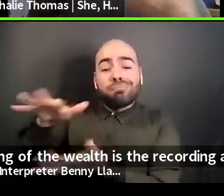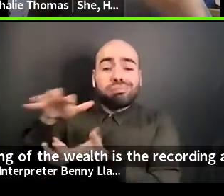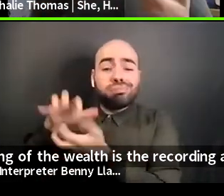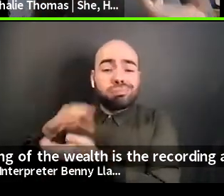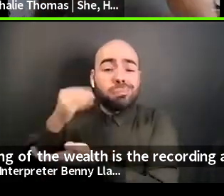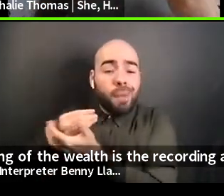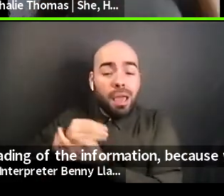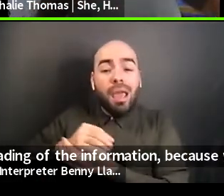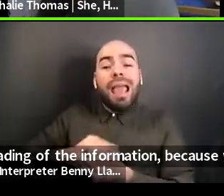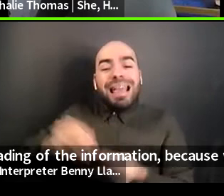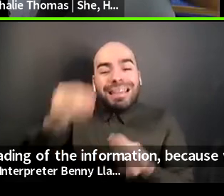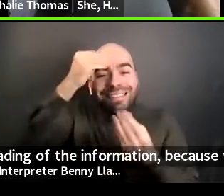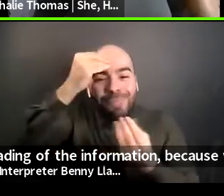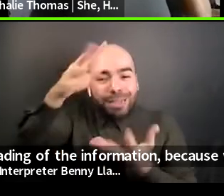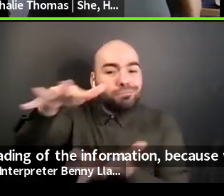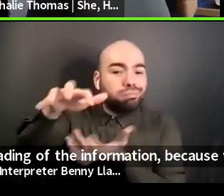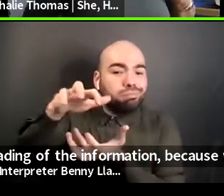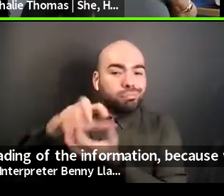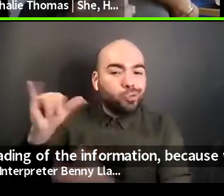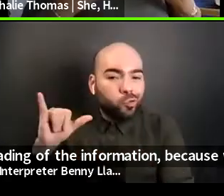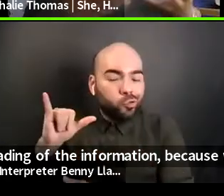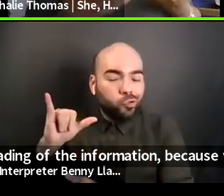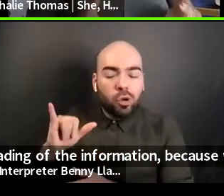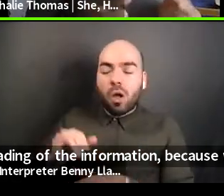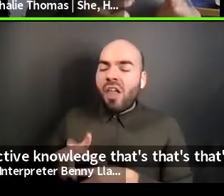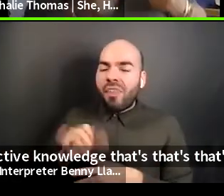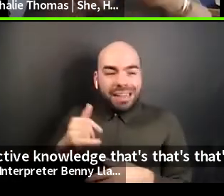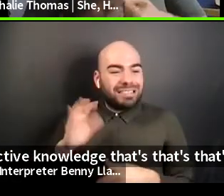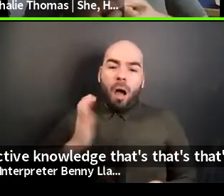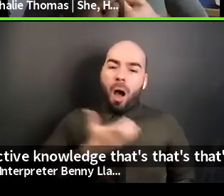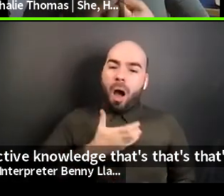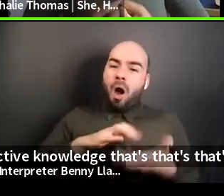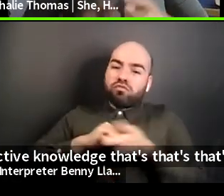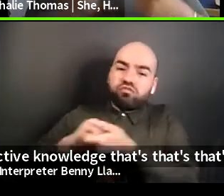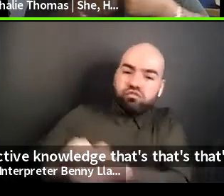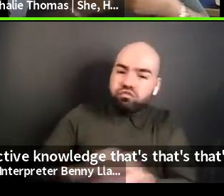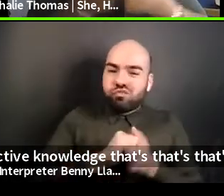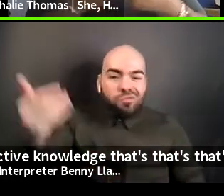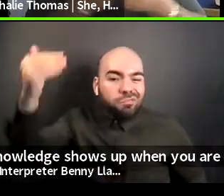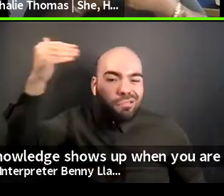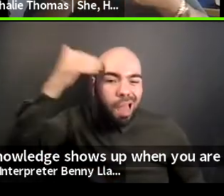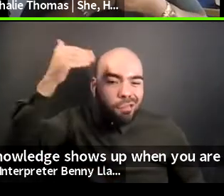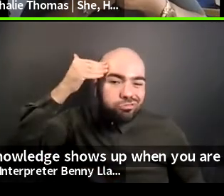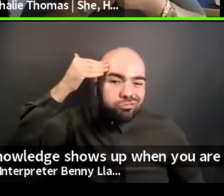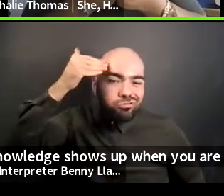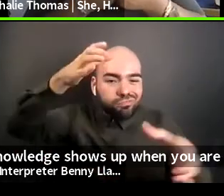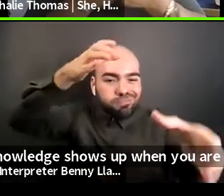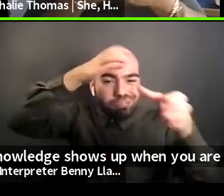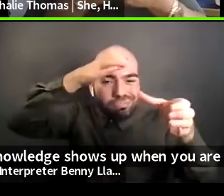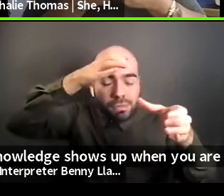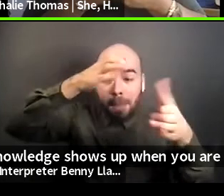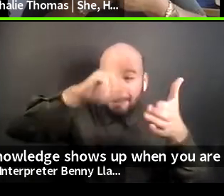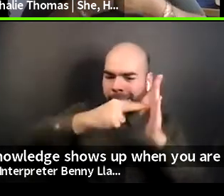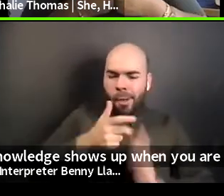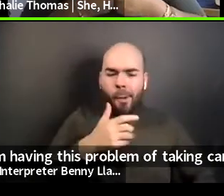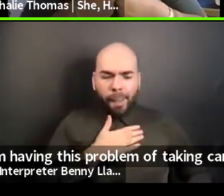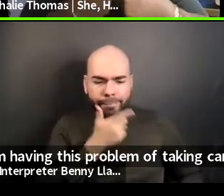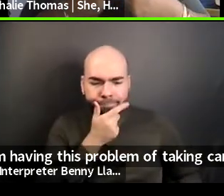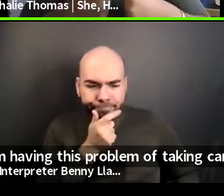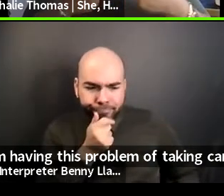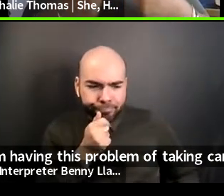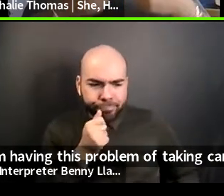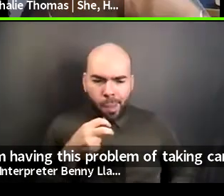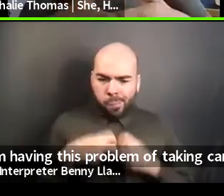knowledge, that's how collective knowledge shows up. When you are saying, okay, I'm having this problem of taking care of the